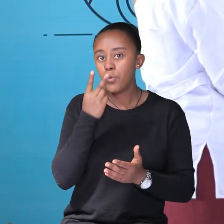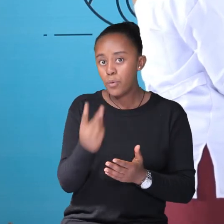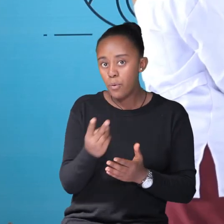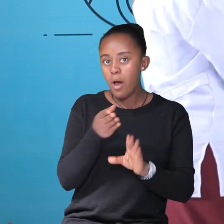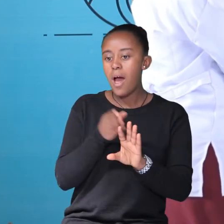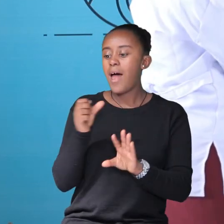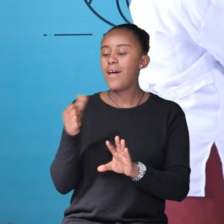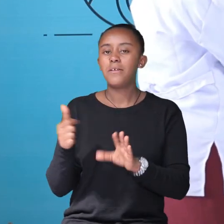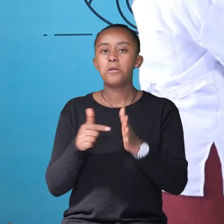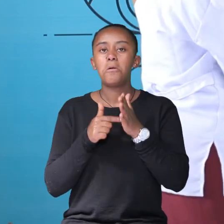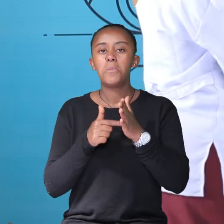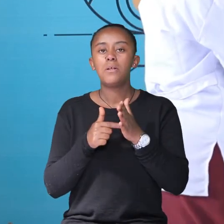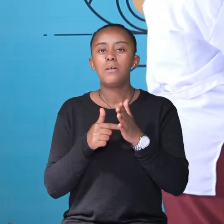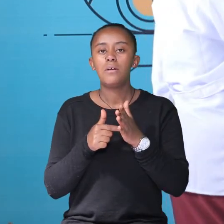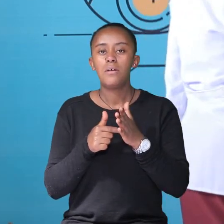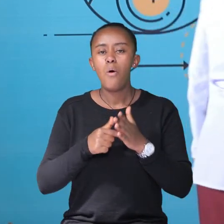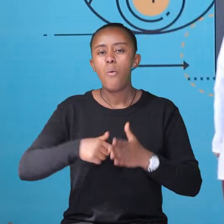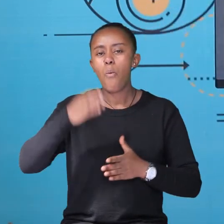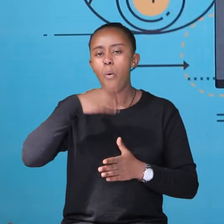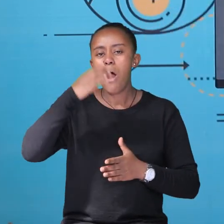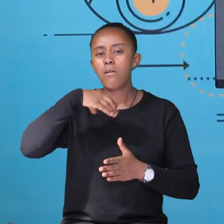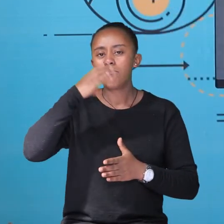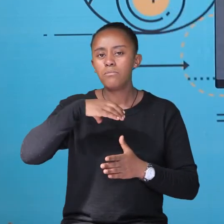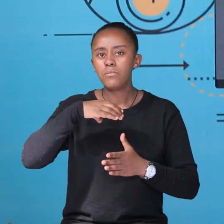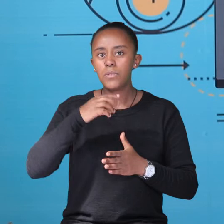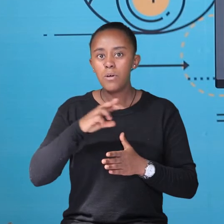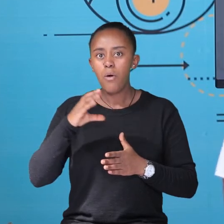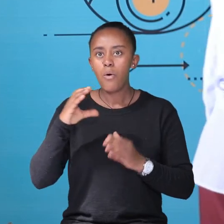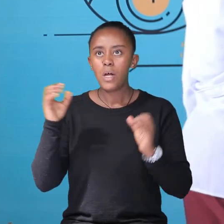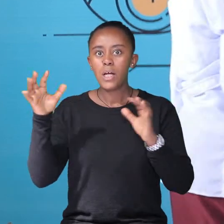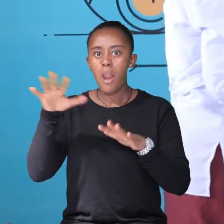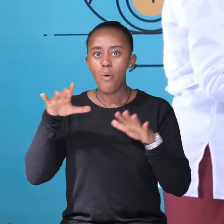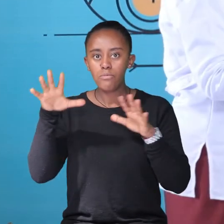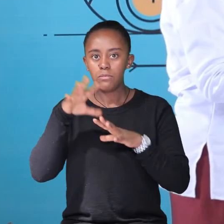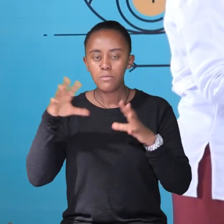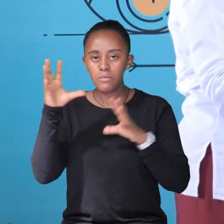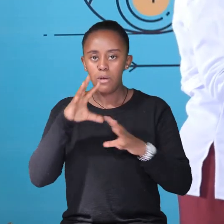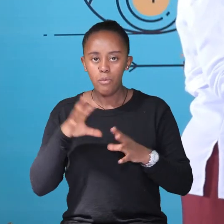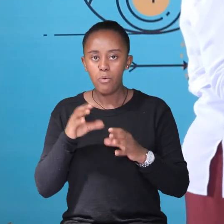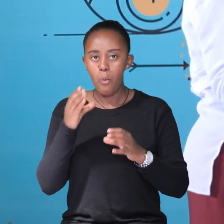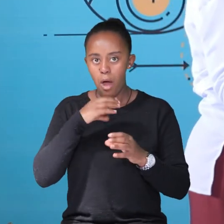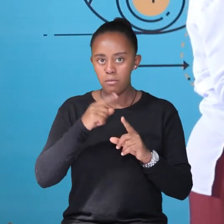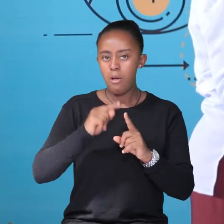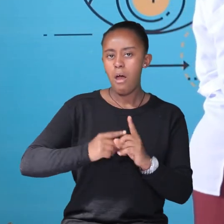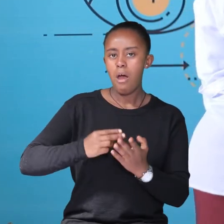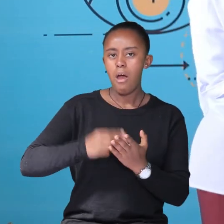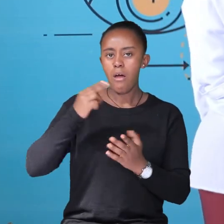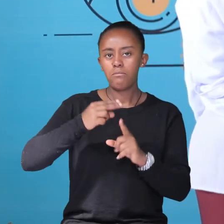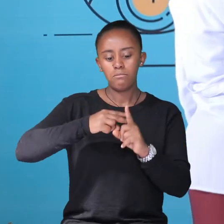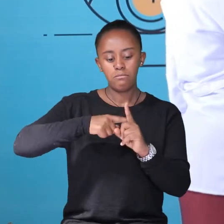Or if you look at another example, warm, cloudy day. Warm indicates high